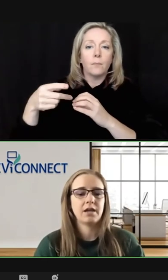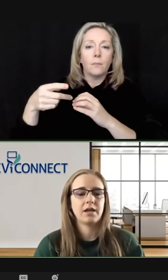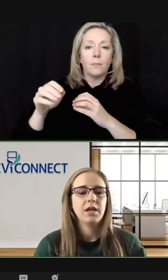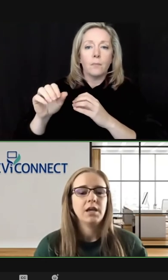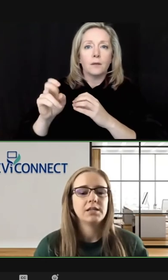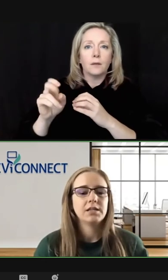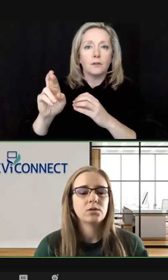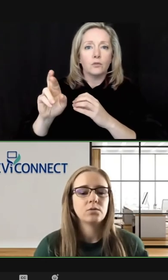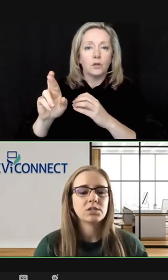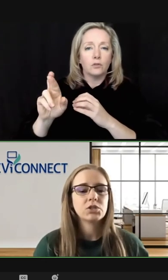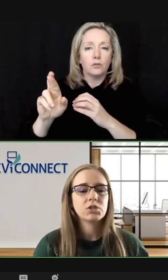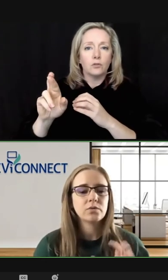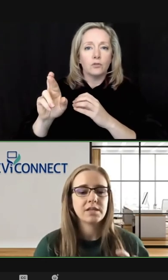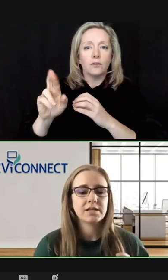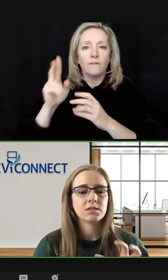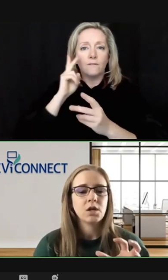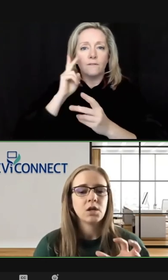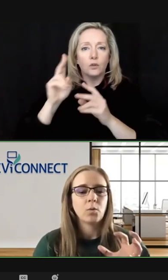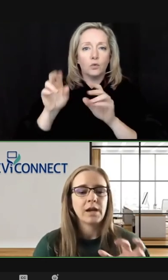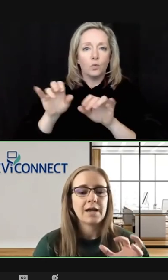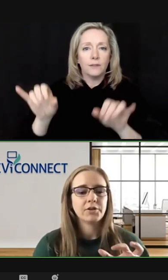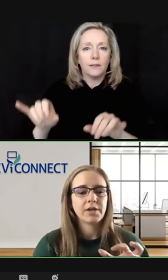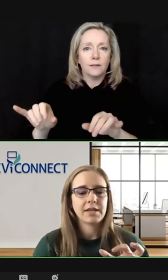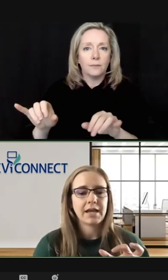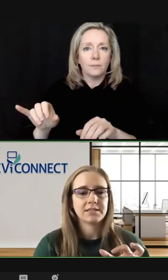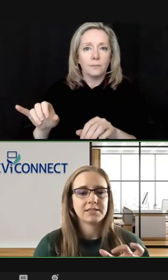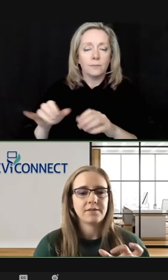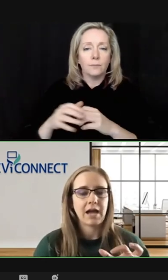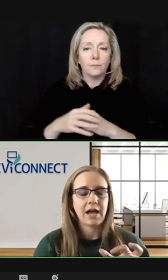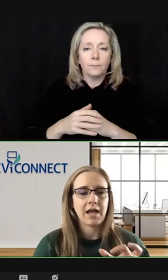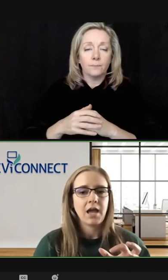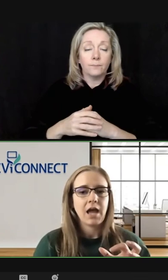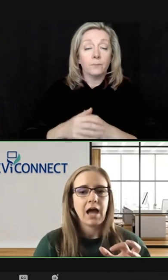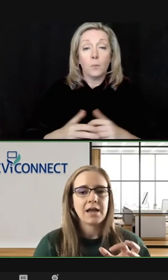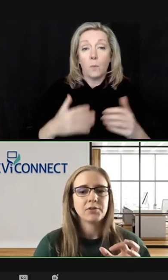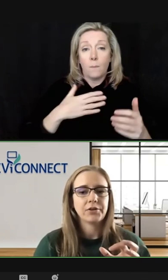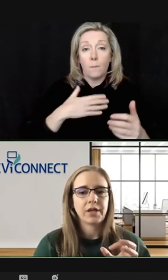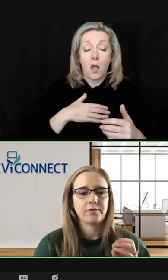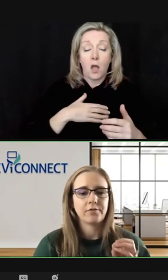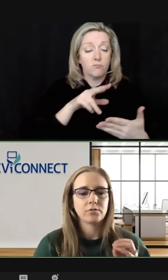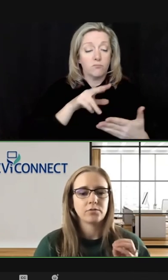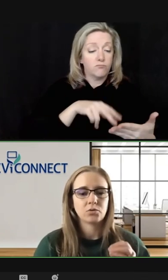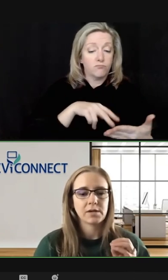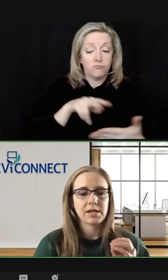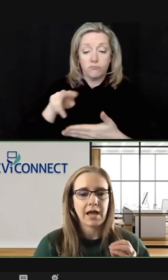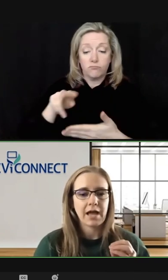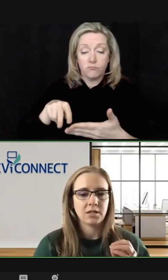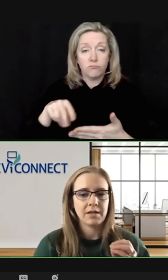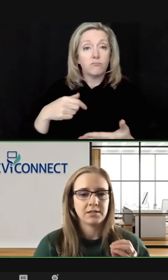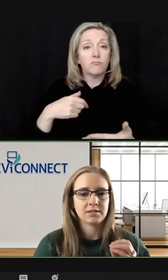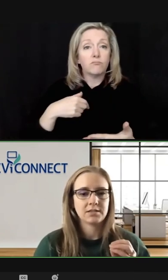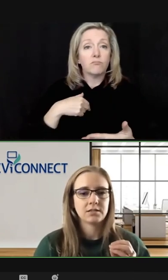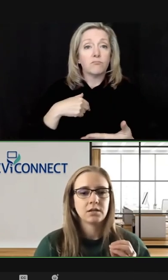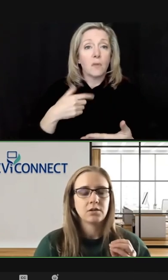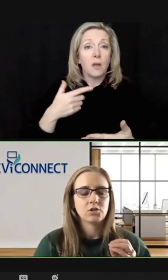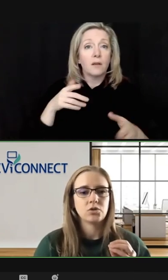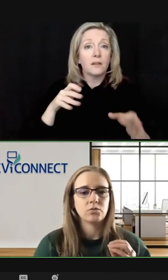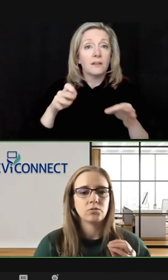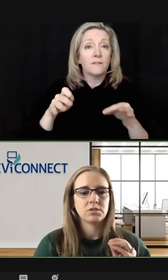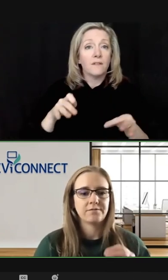system, okay? And so to this, when I'm looking at CVI, I'm looking for those three